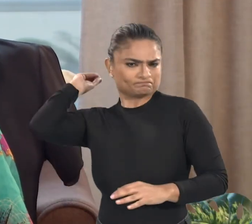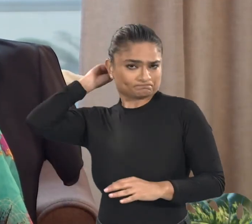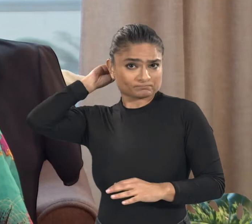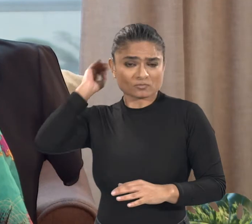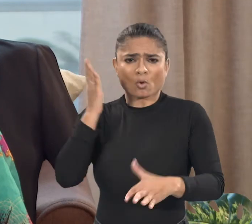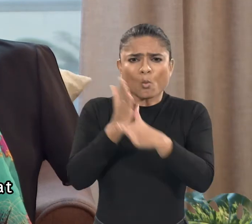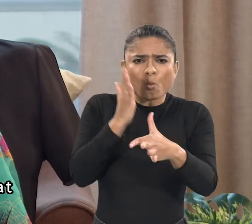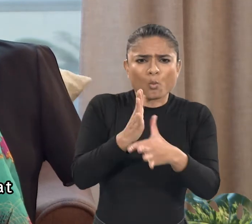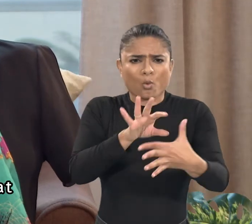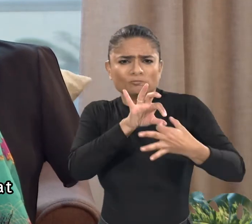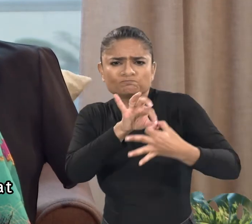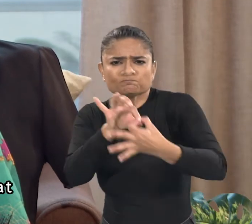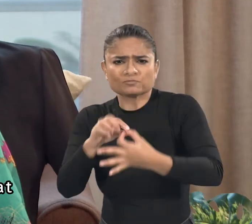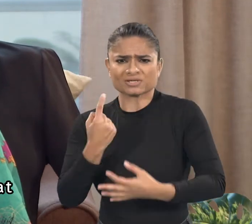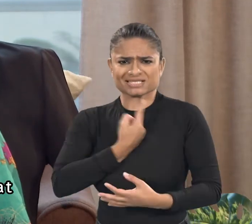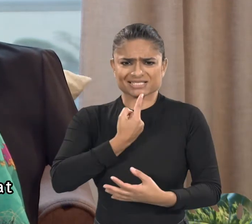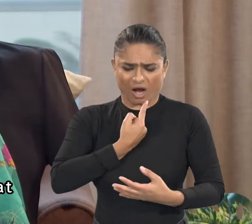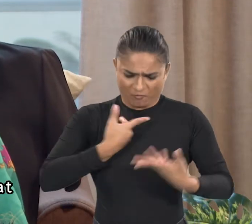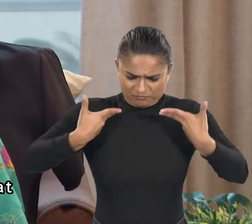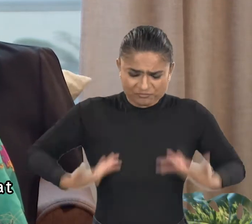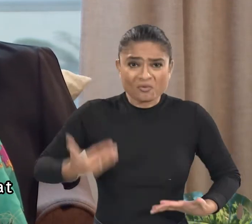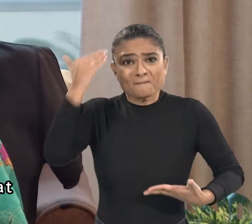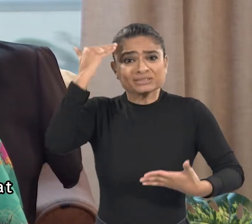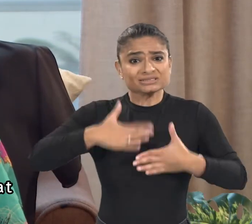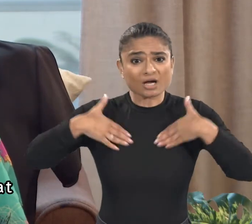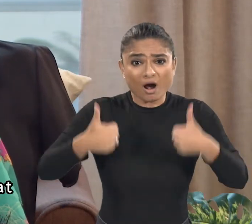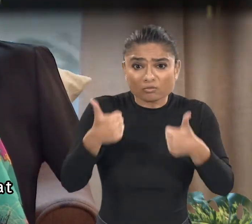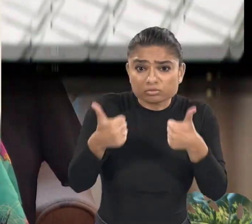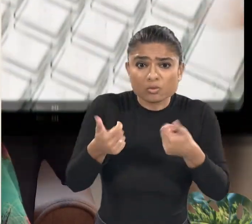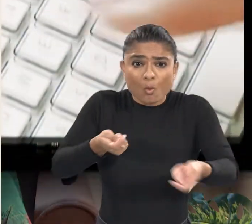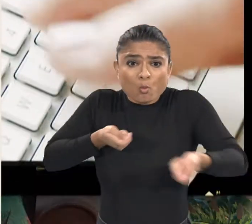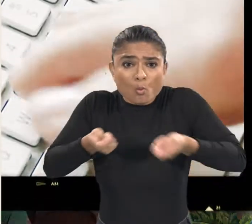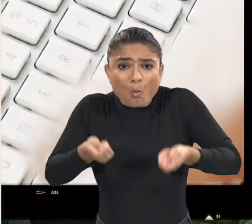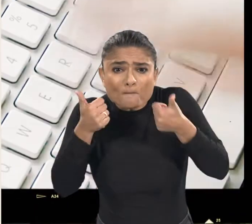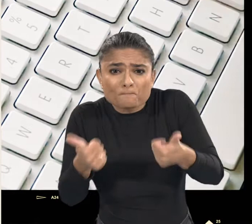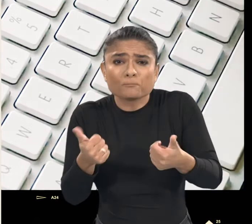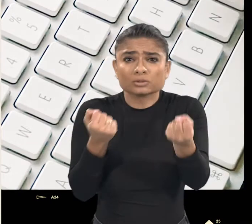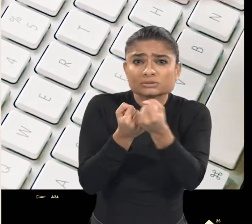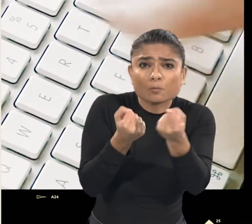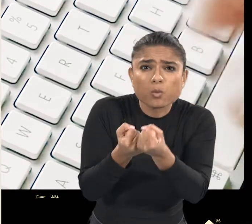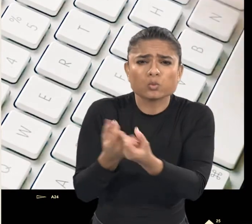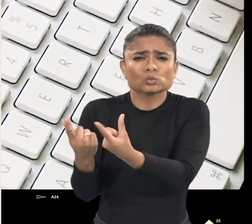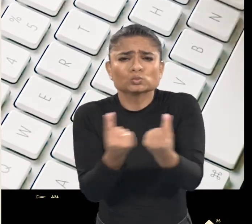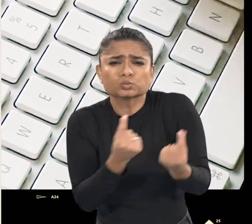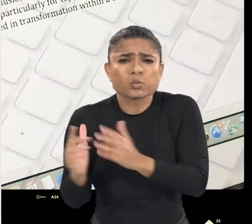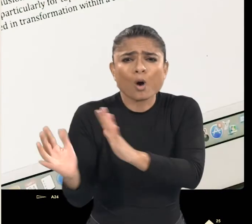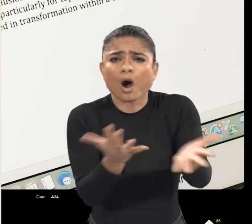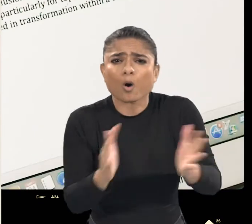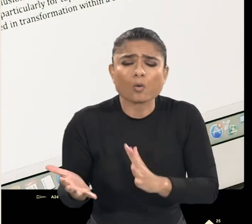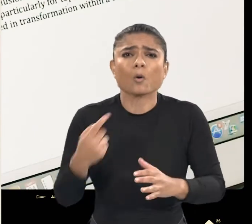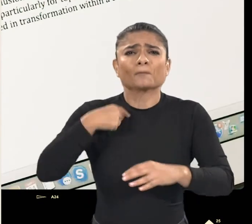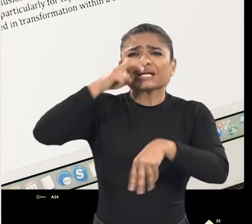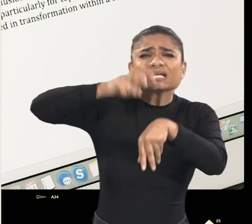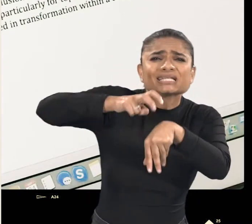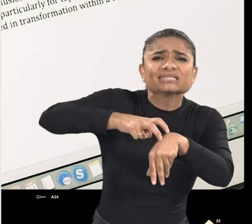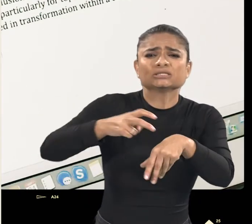years in thinking about my own mental health and looking after myself is that I've always strived to focus on what I can do, not on what